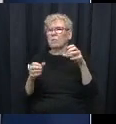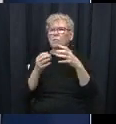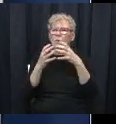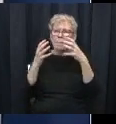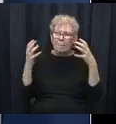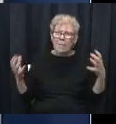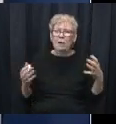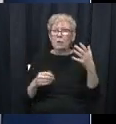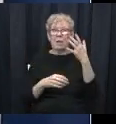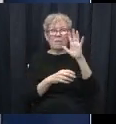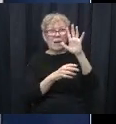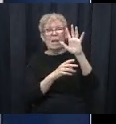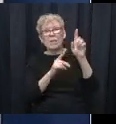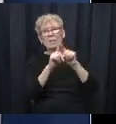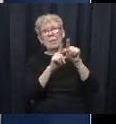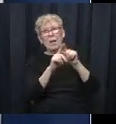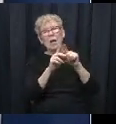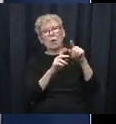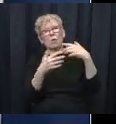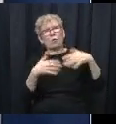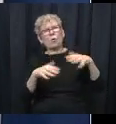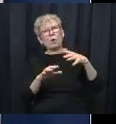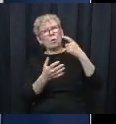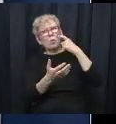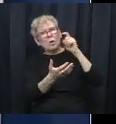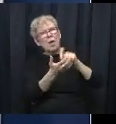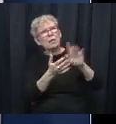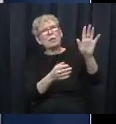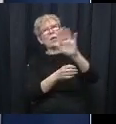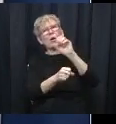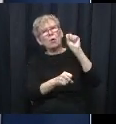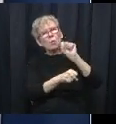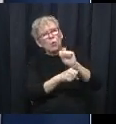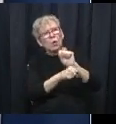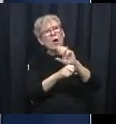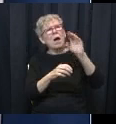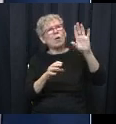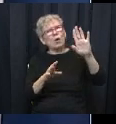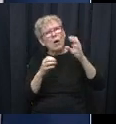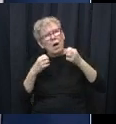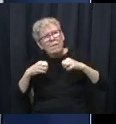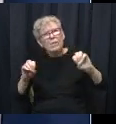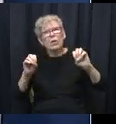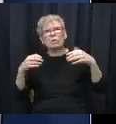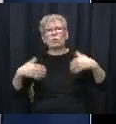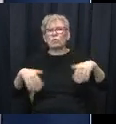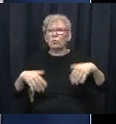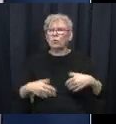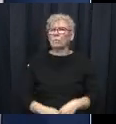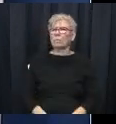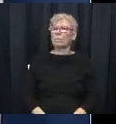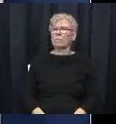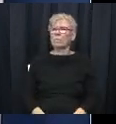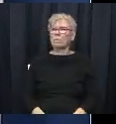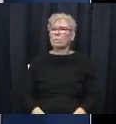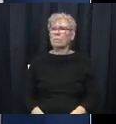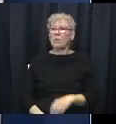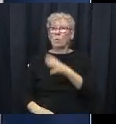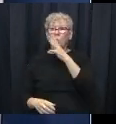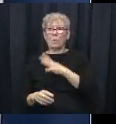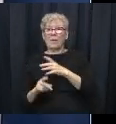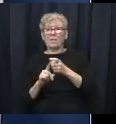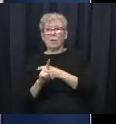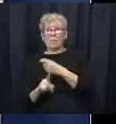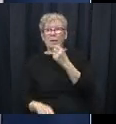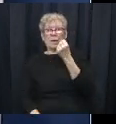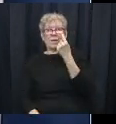Hi, Governor. Ashley Franco with KKTV 11 News here. I just wanted to hit back on the El Paso County kind of issue that we're having. Your office has